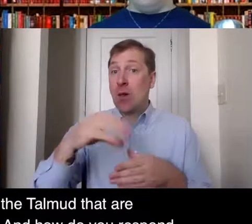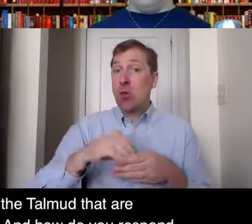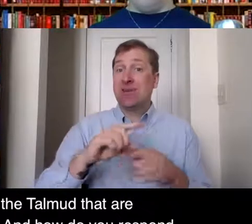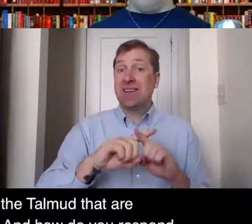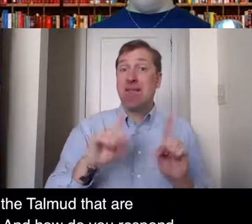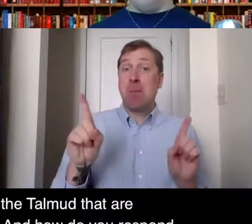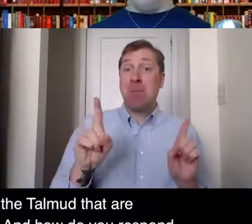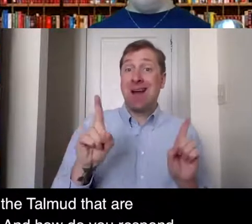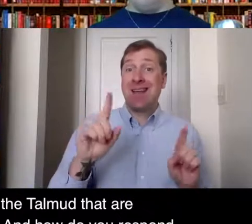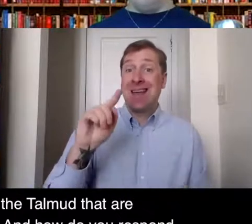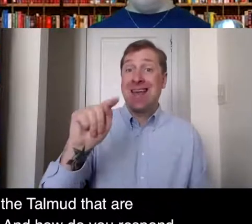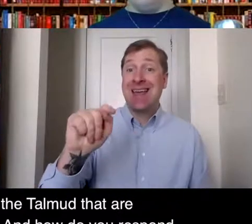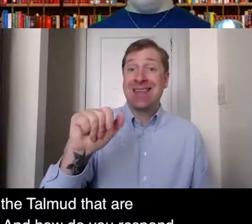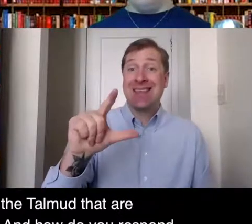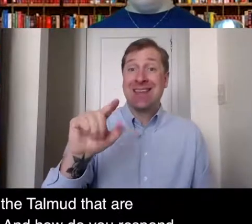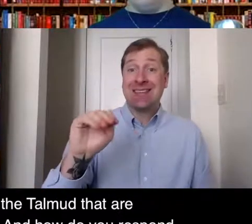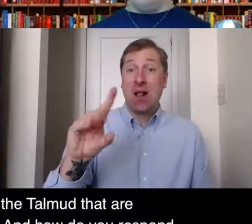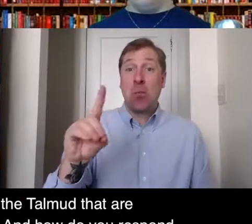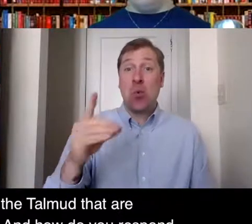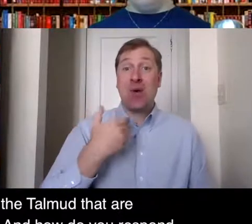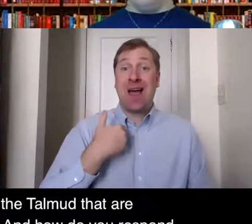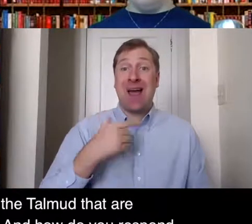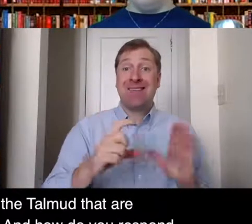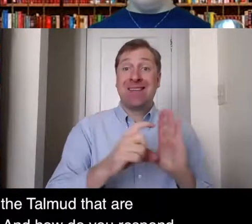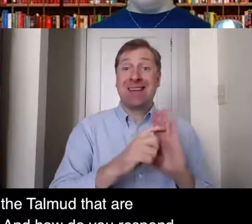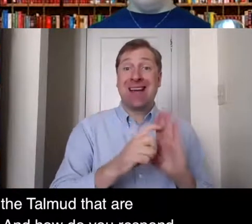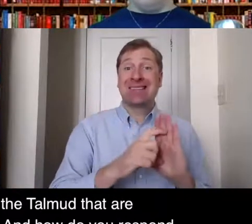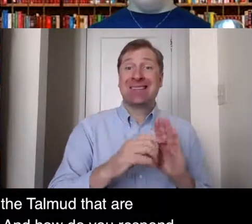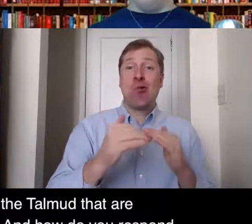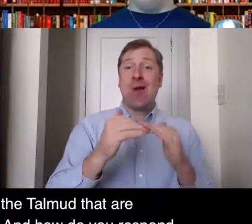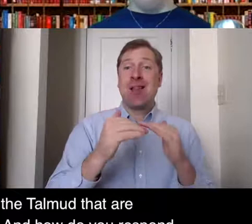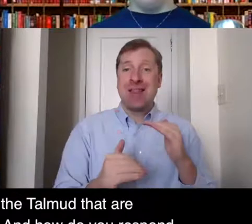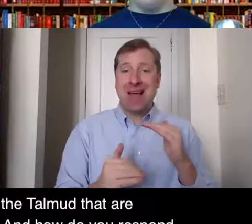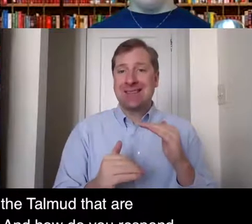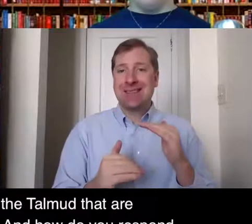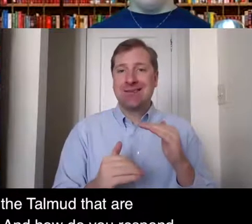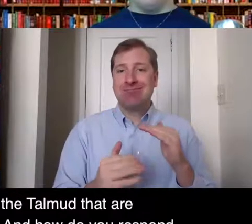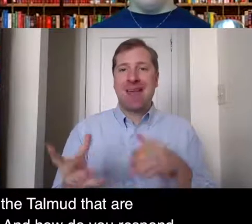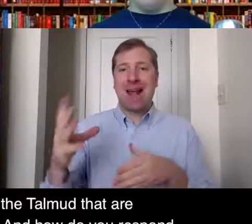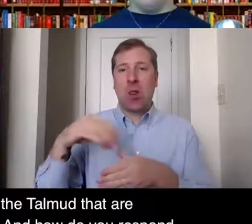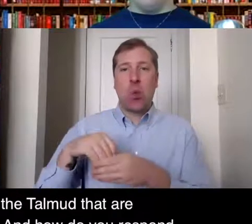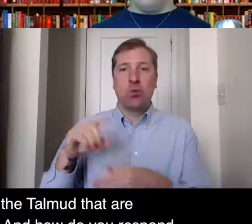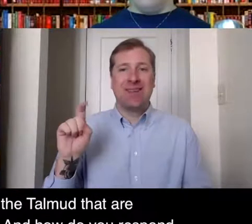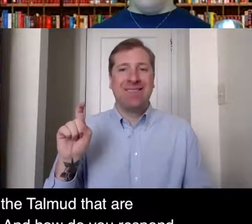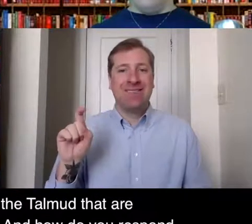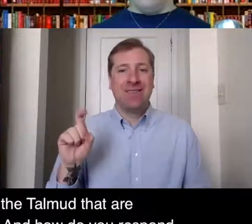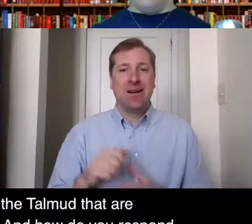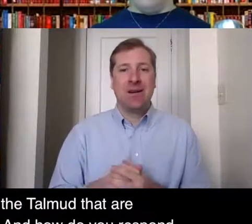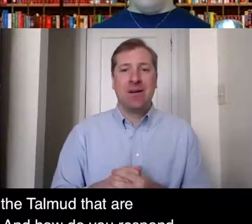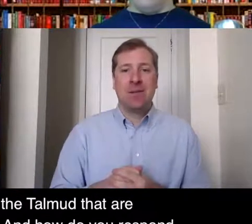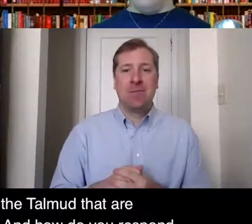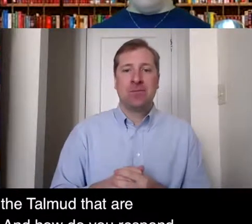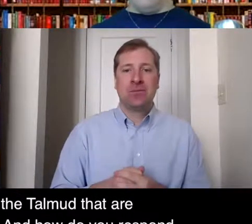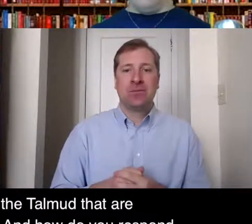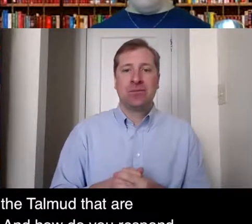in the Talmud that are somewhat less inclusive? And how